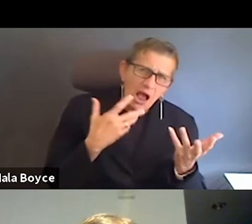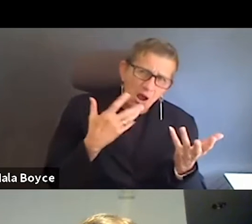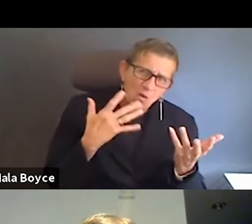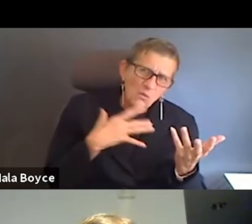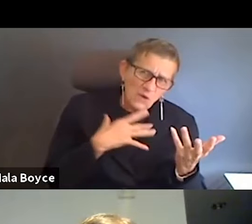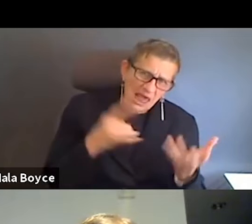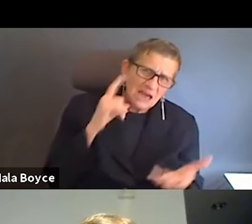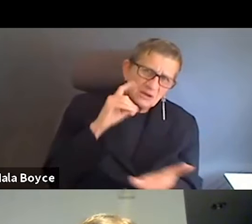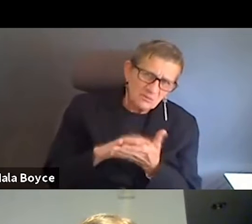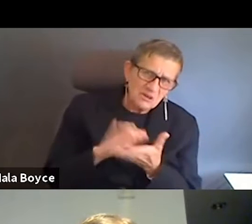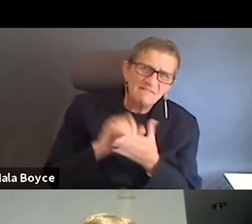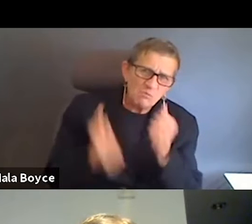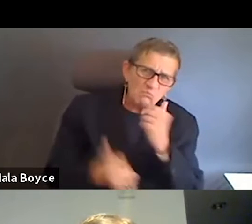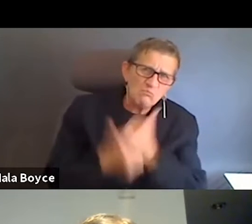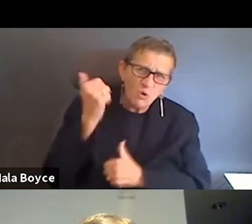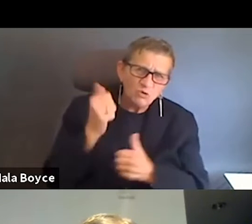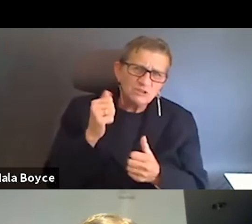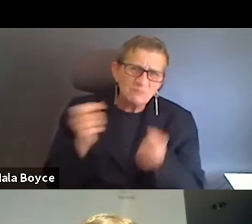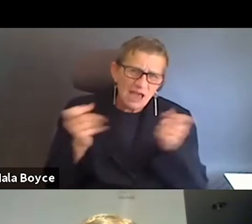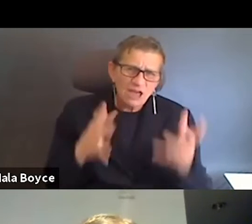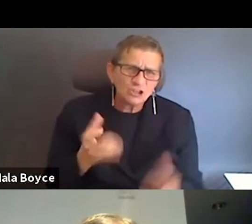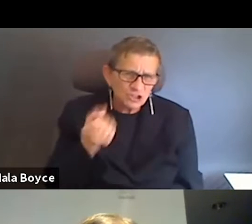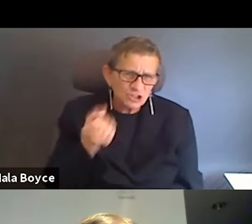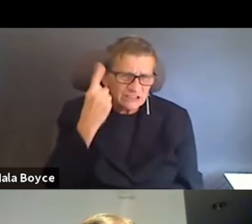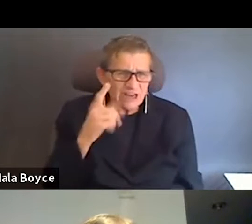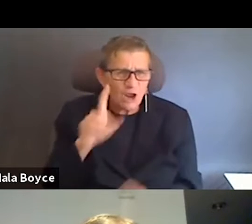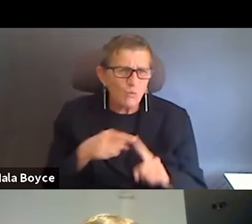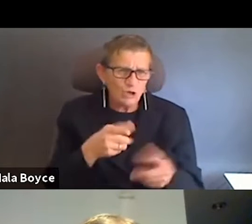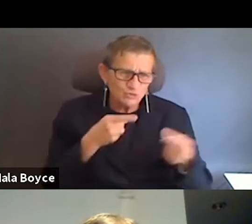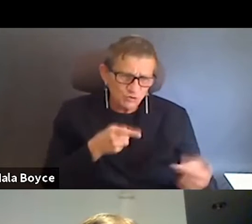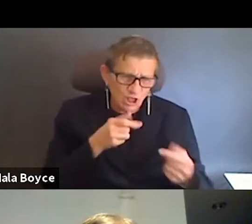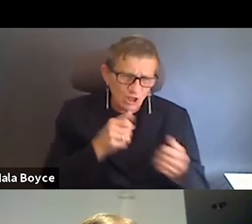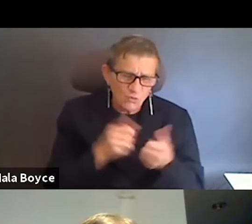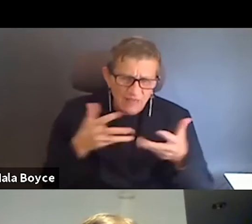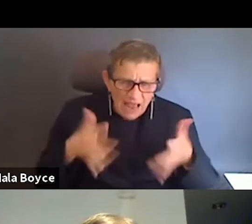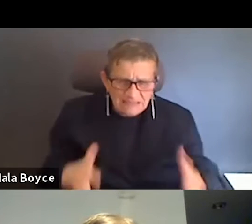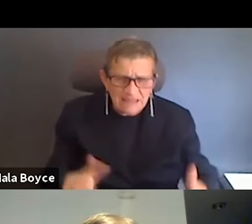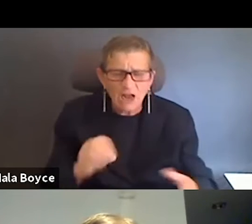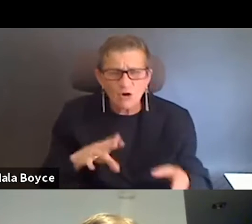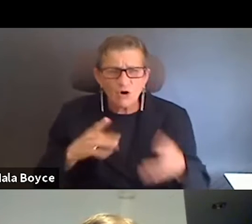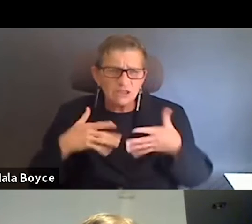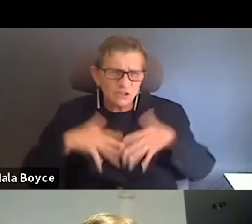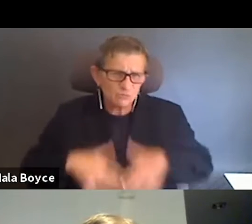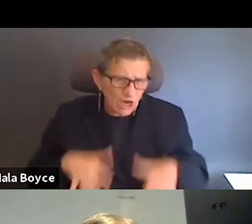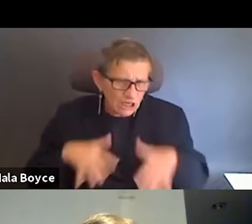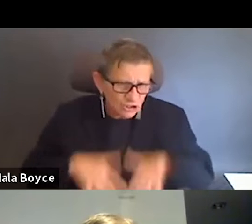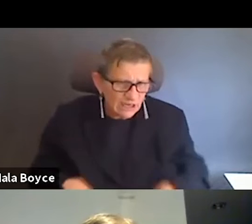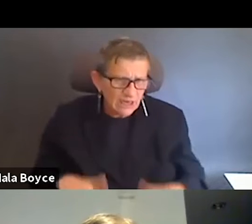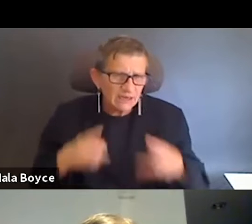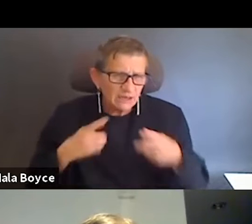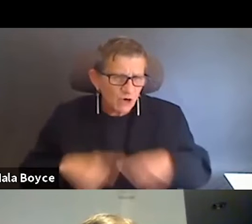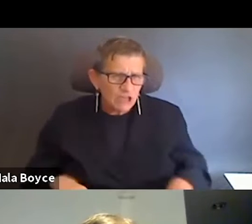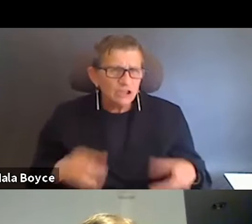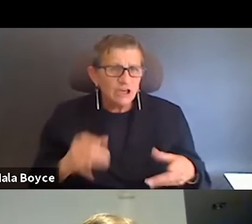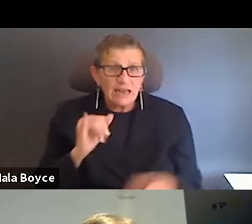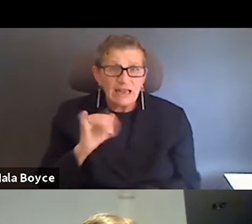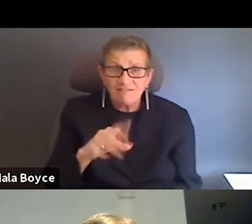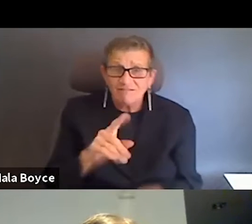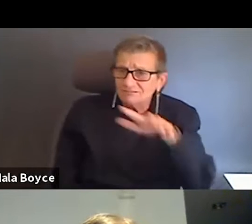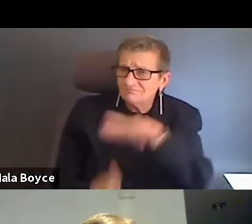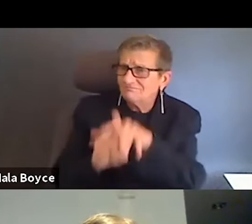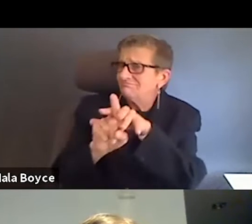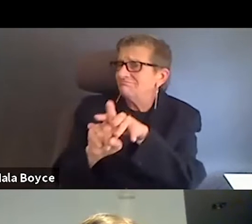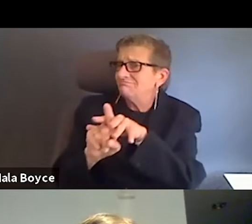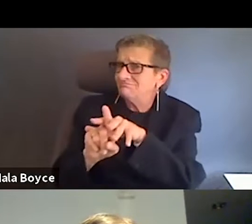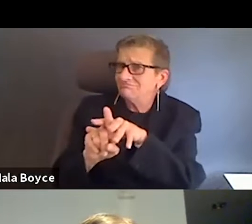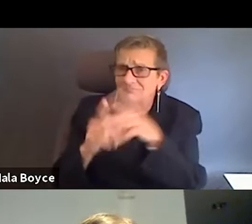understanding if you are struggling with something like anxiety or depression. If you are having a moment or an episode